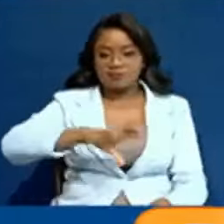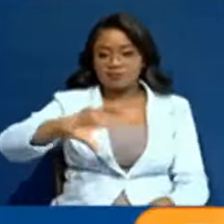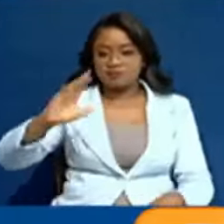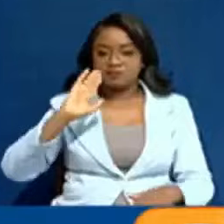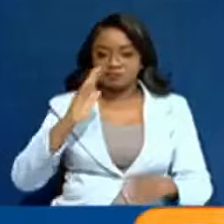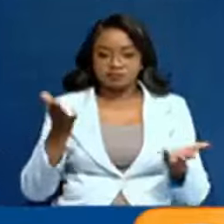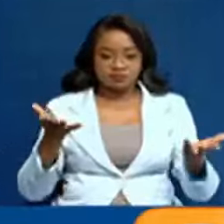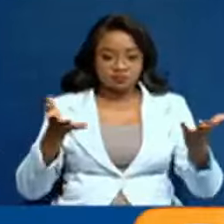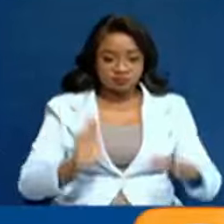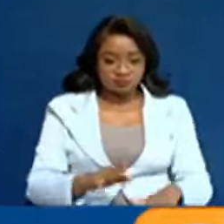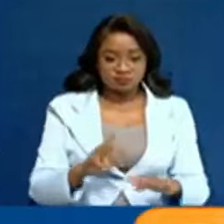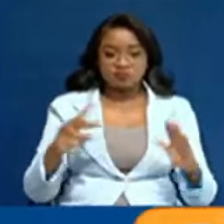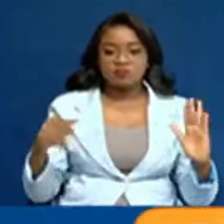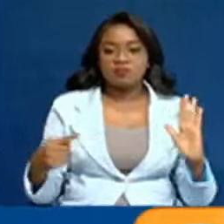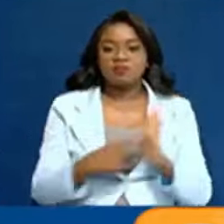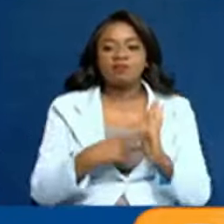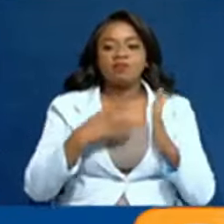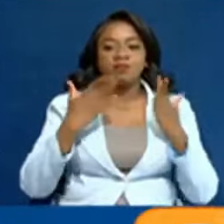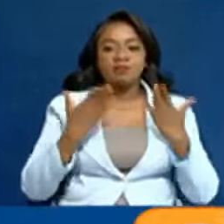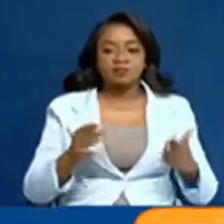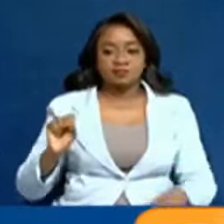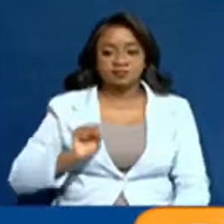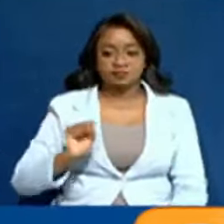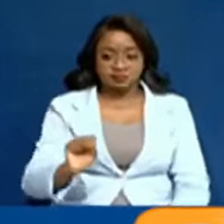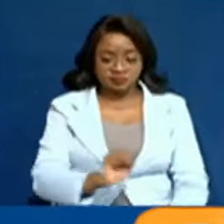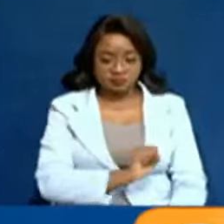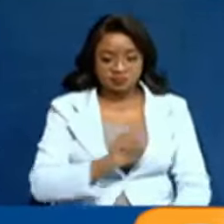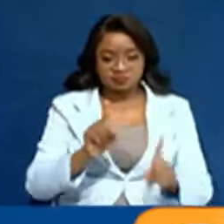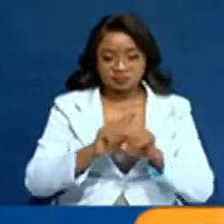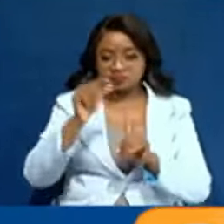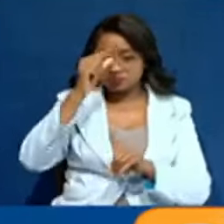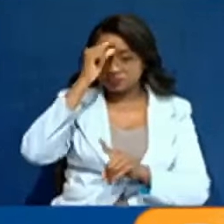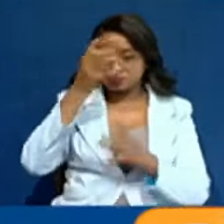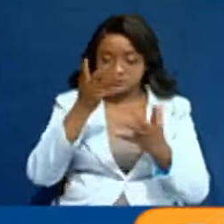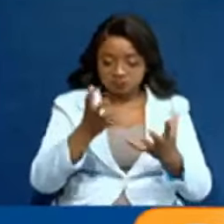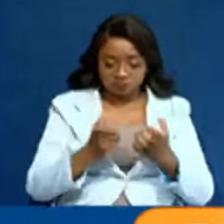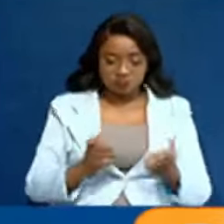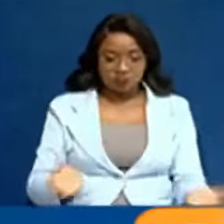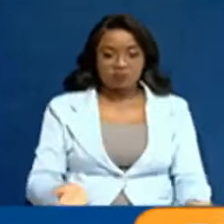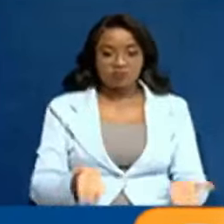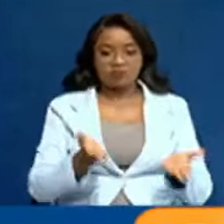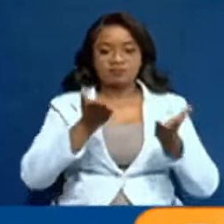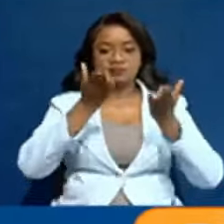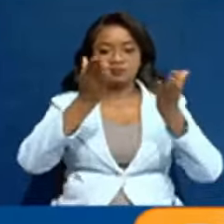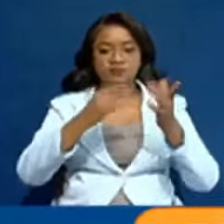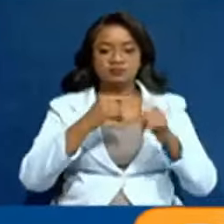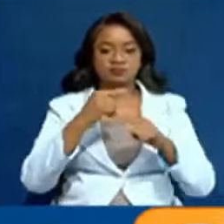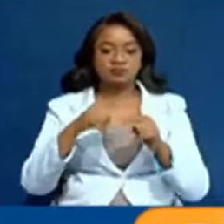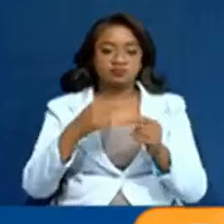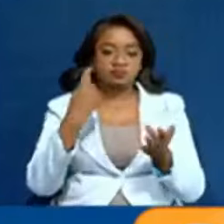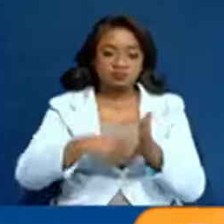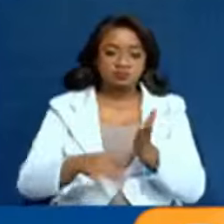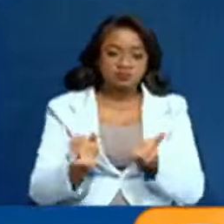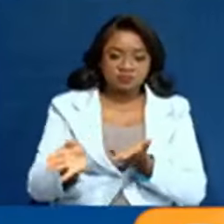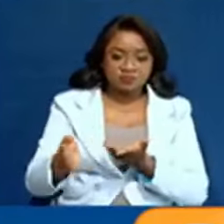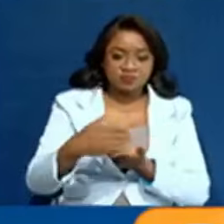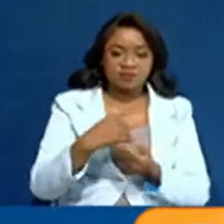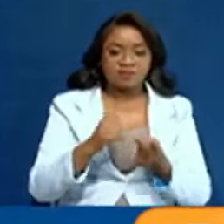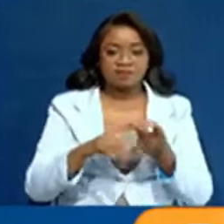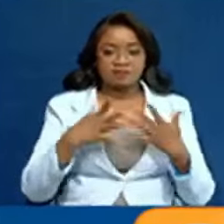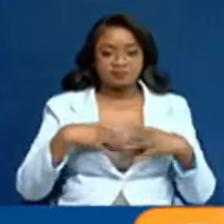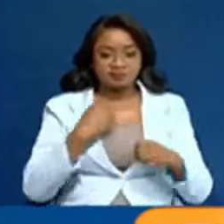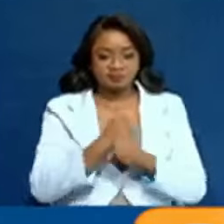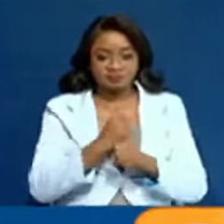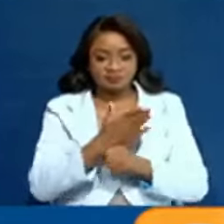that the Senate and the government, they need to start building capacity in terms of revenue collection, in terms of manpower, so that they